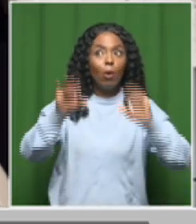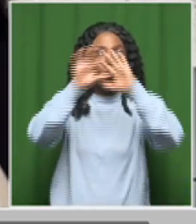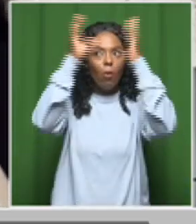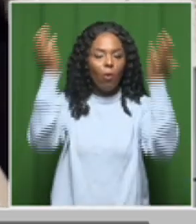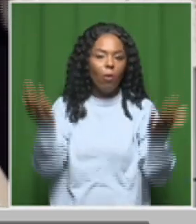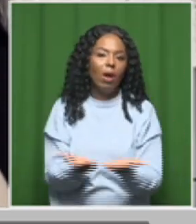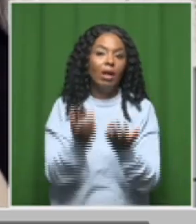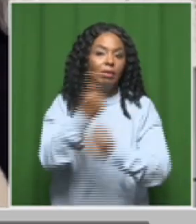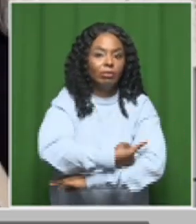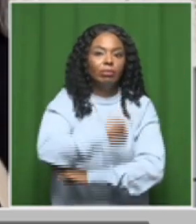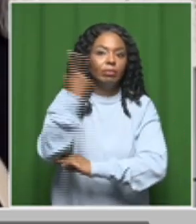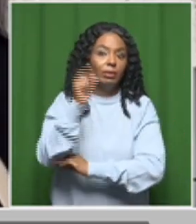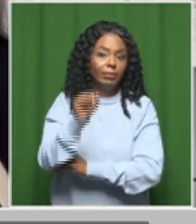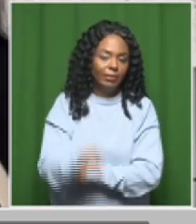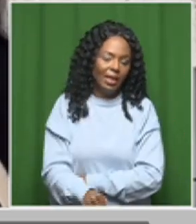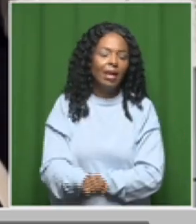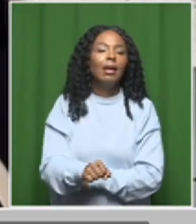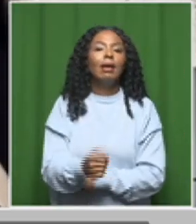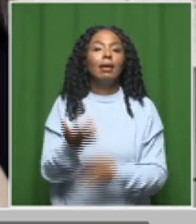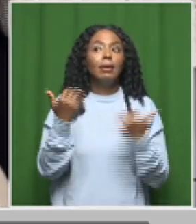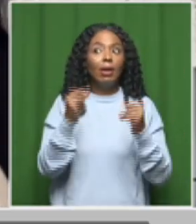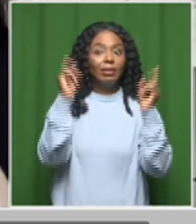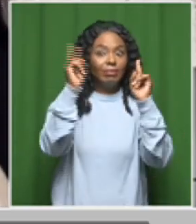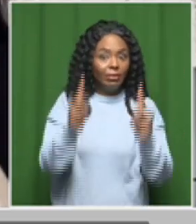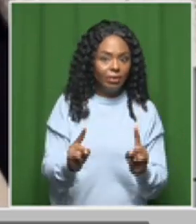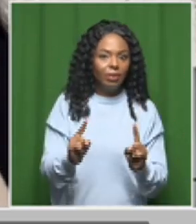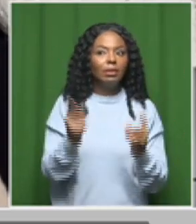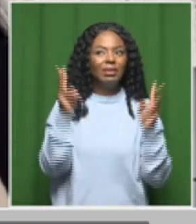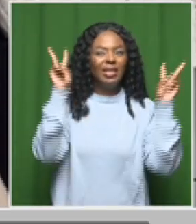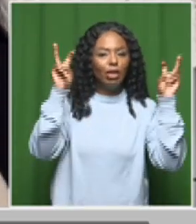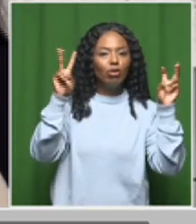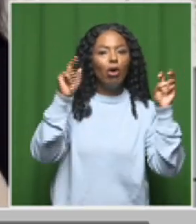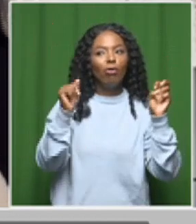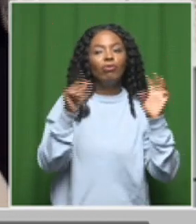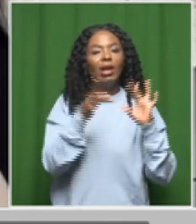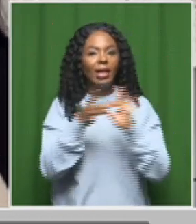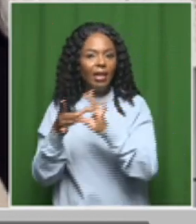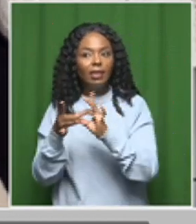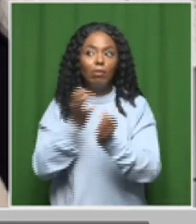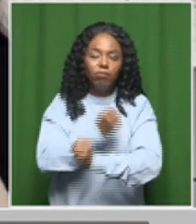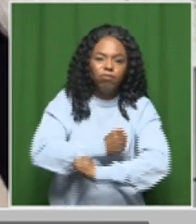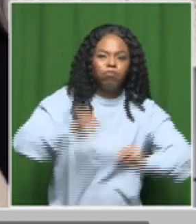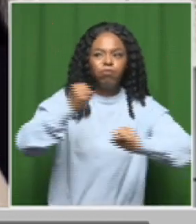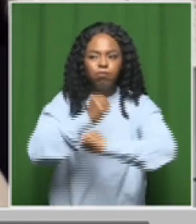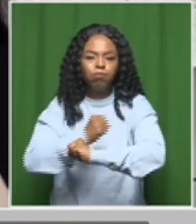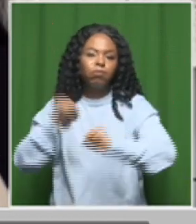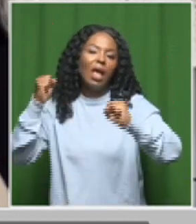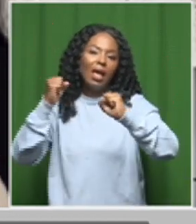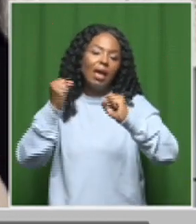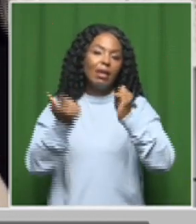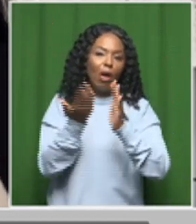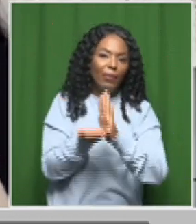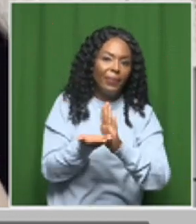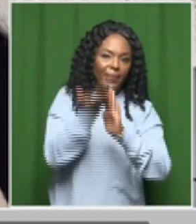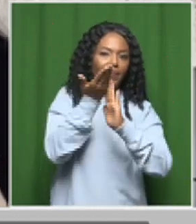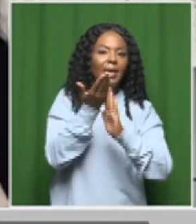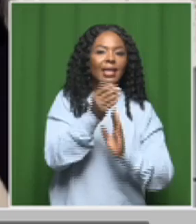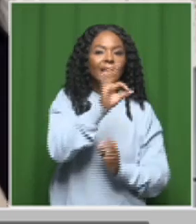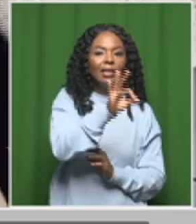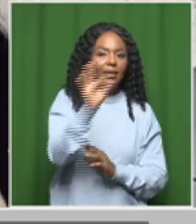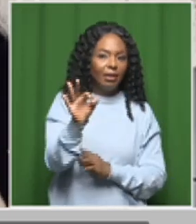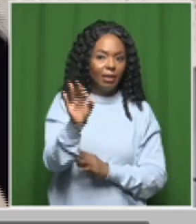especially since diseases related to obesity are resulting in 33 billion rand